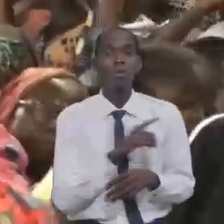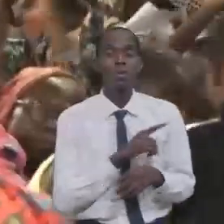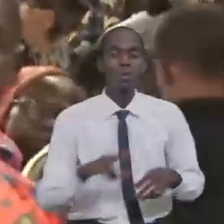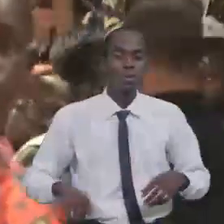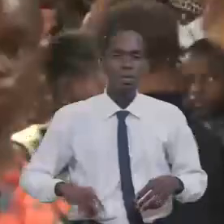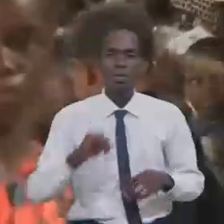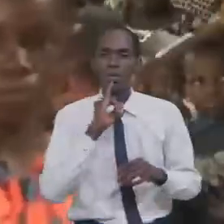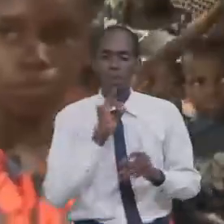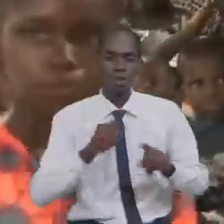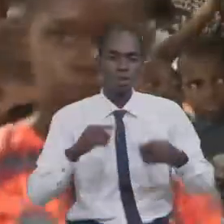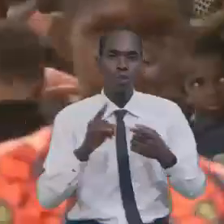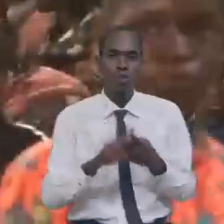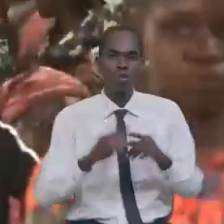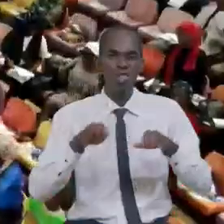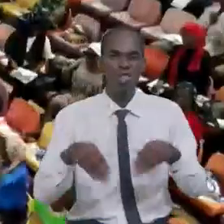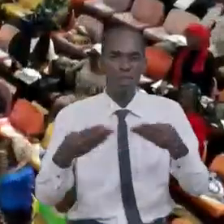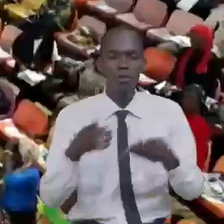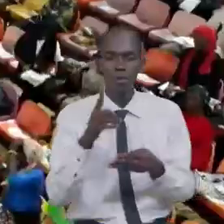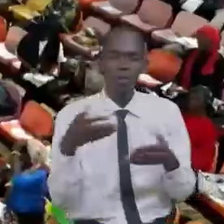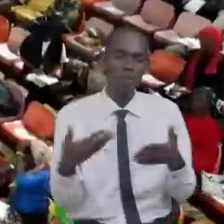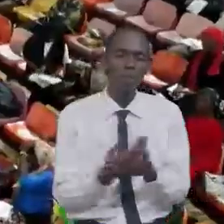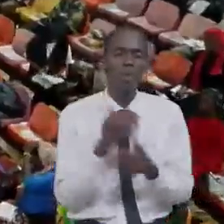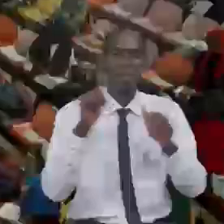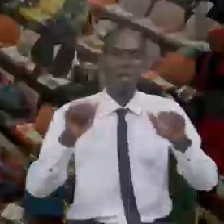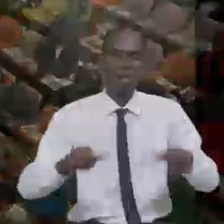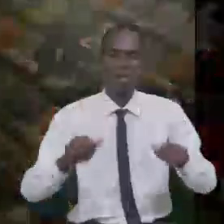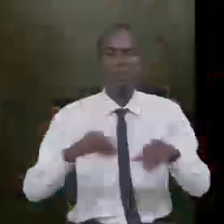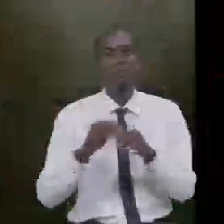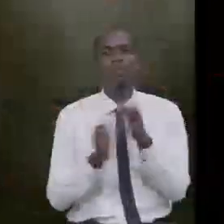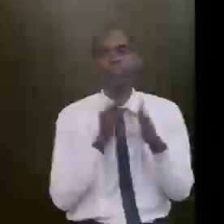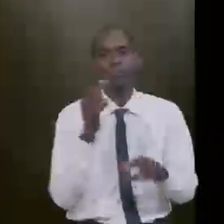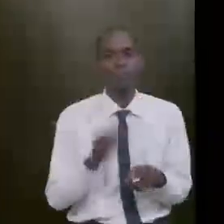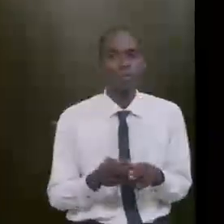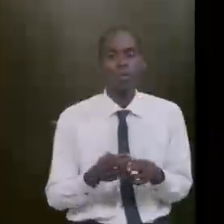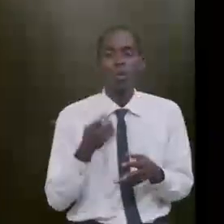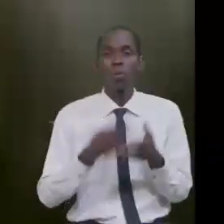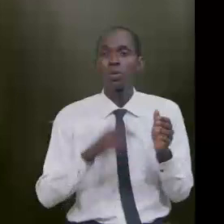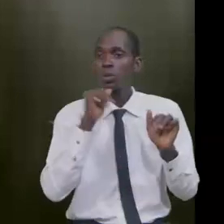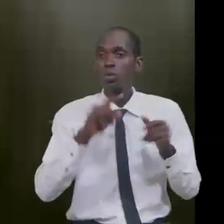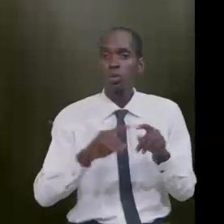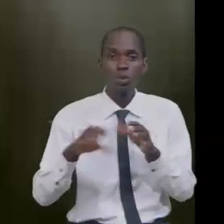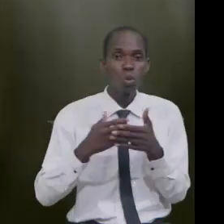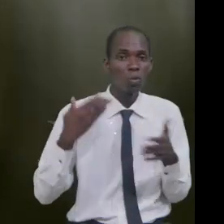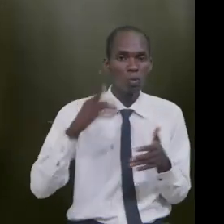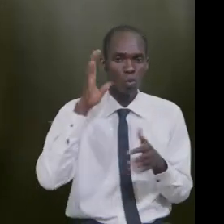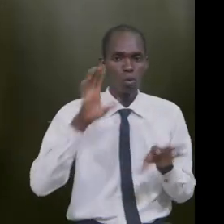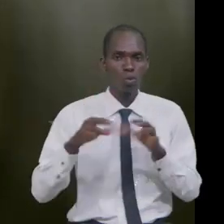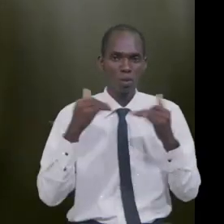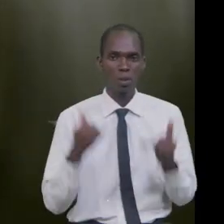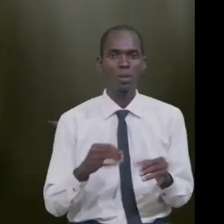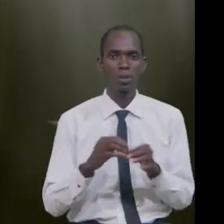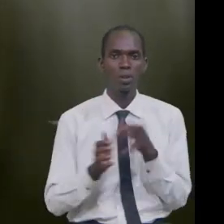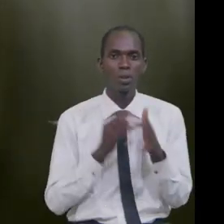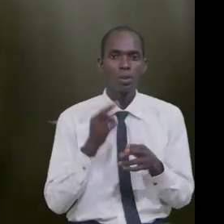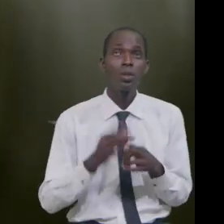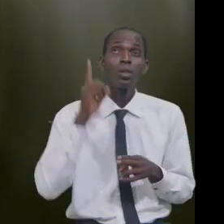give you a new ability. What you couldn't do before, you will do. He's going to give